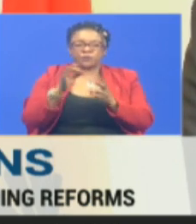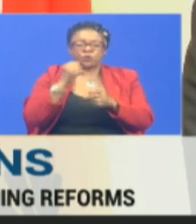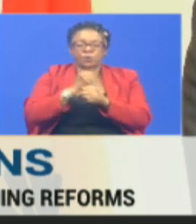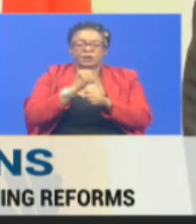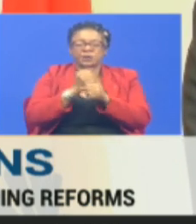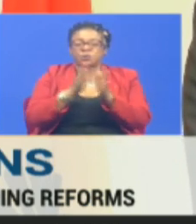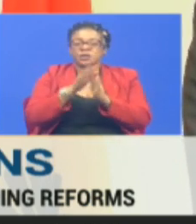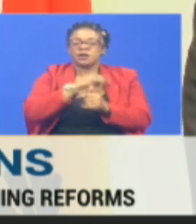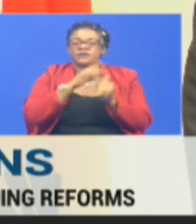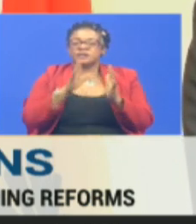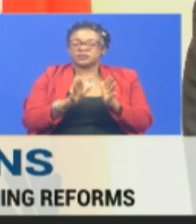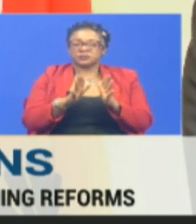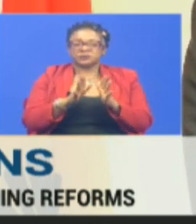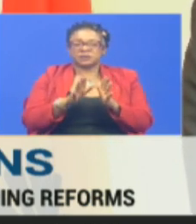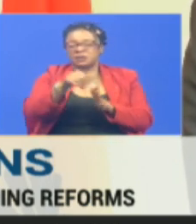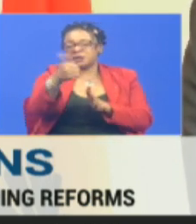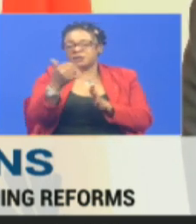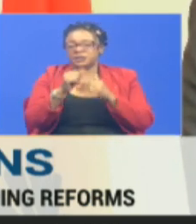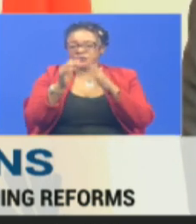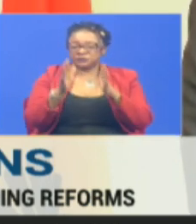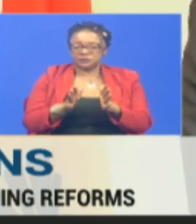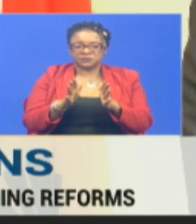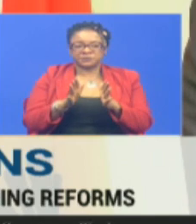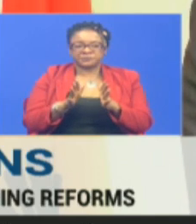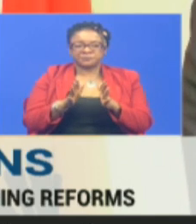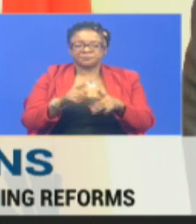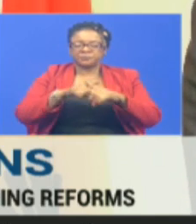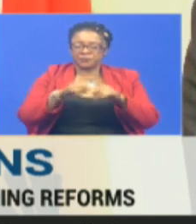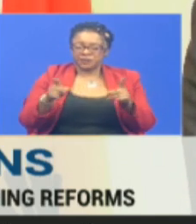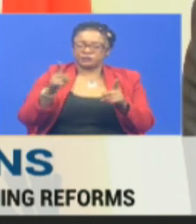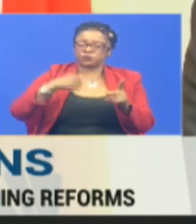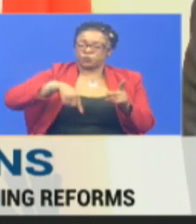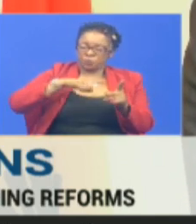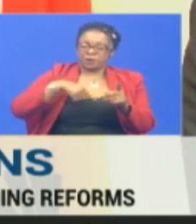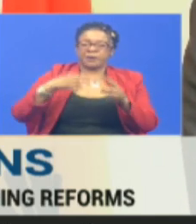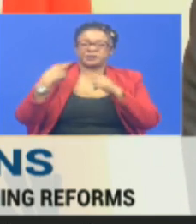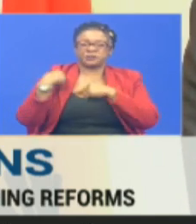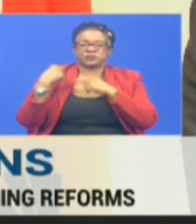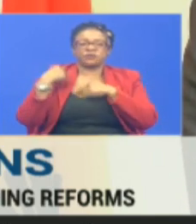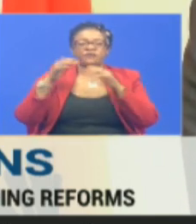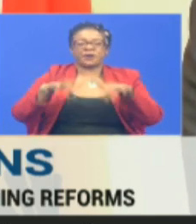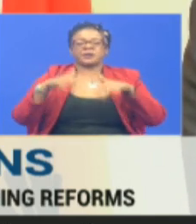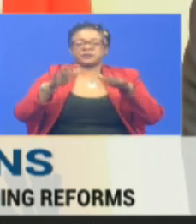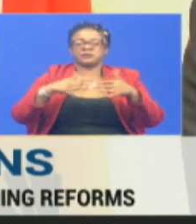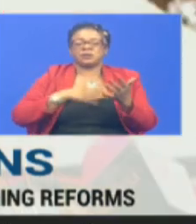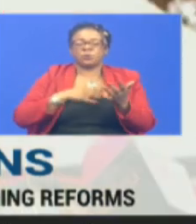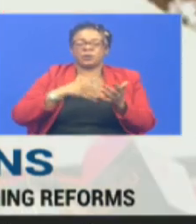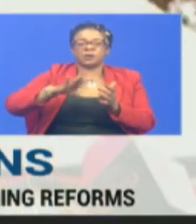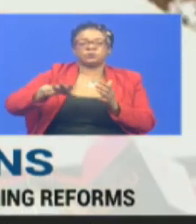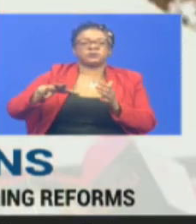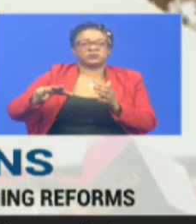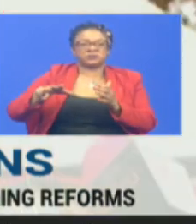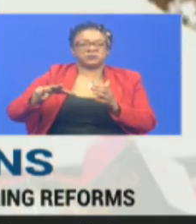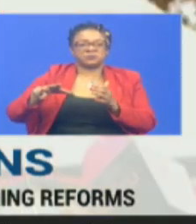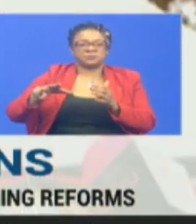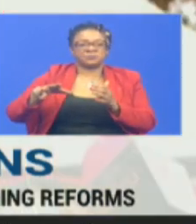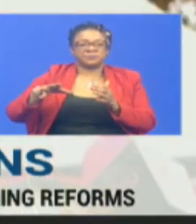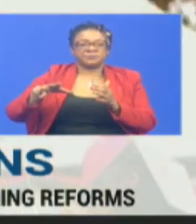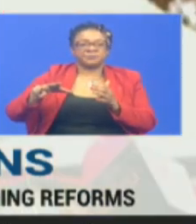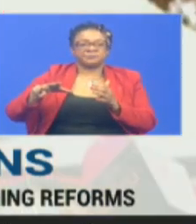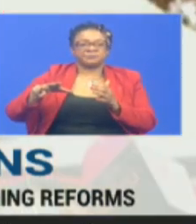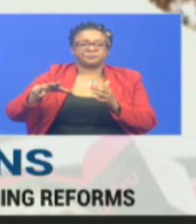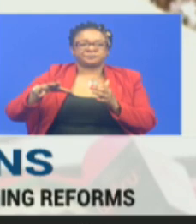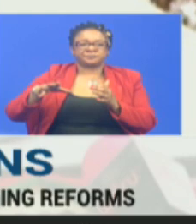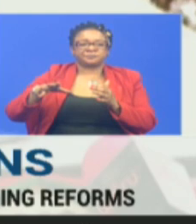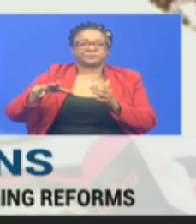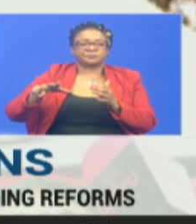governors and other leaders. Yet we are the ones who are in charge of agriculture in our counties. Kwa ile TBO,